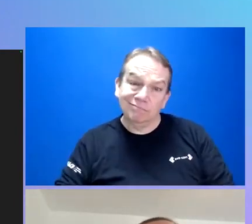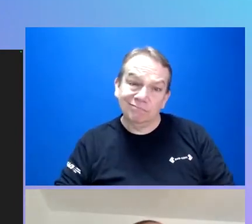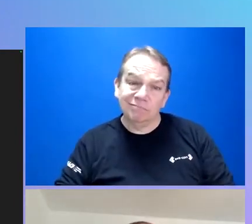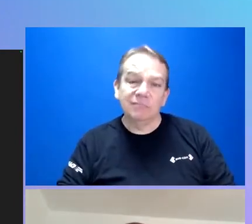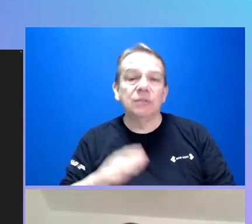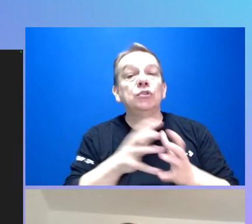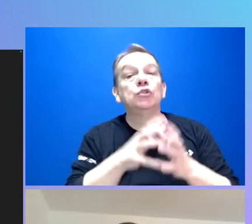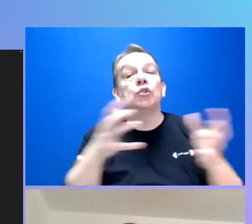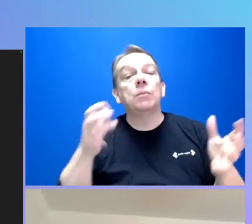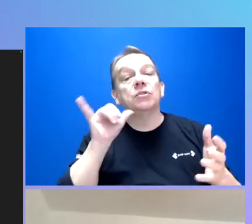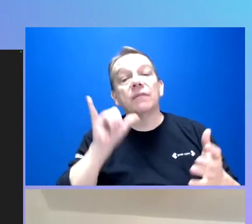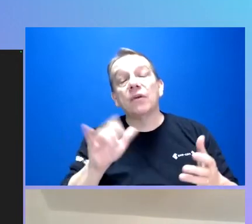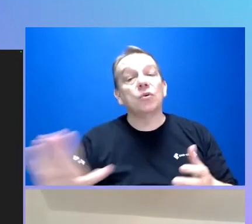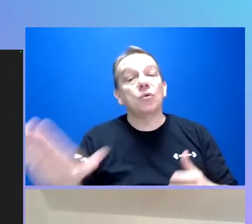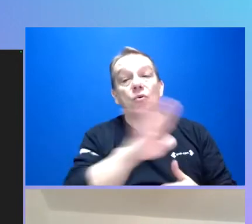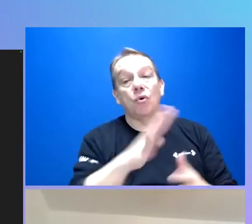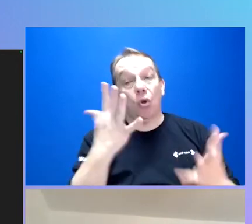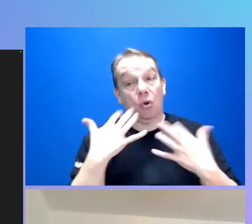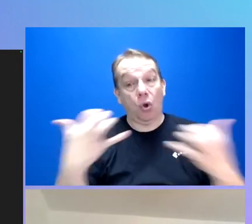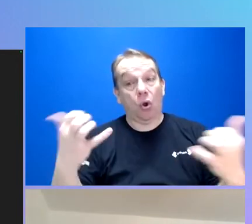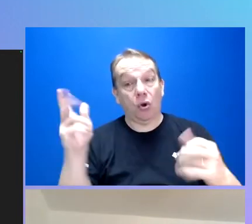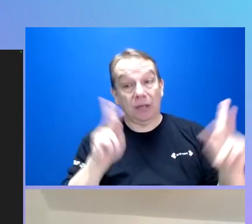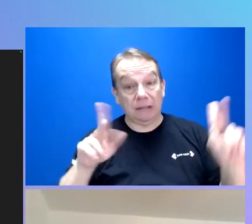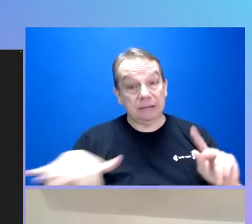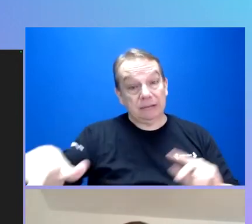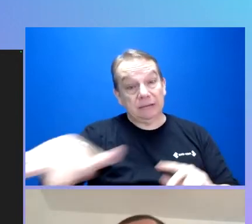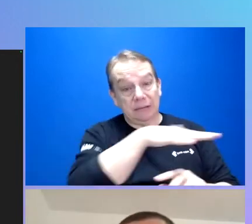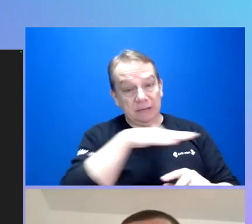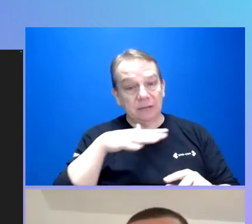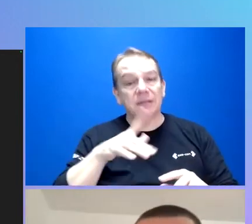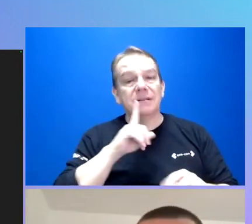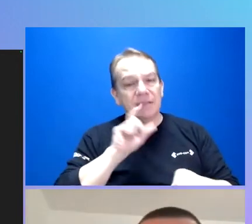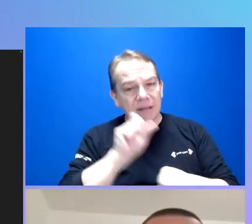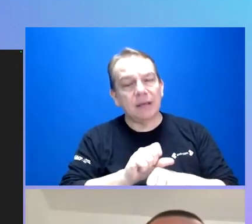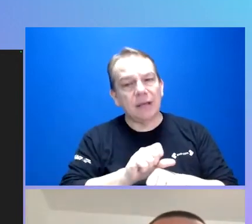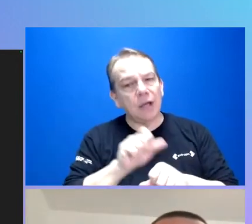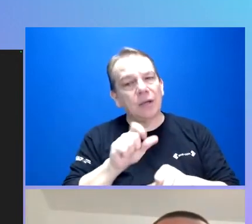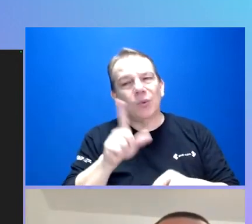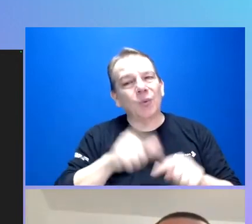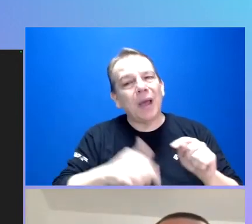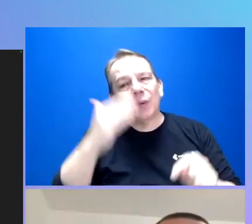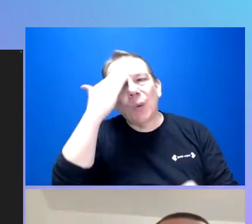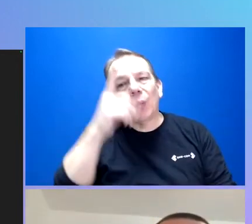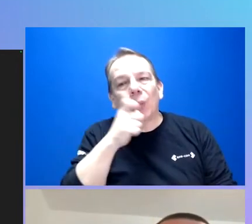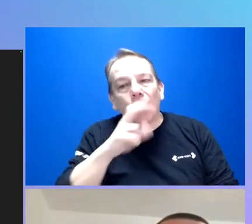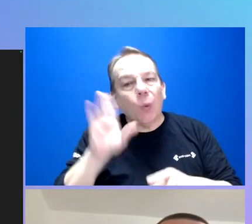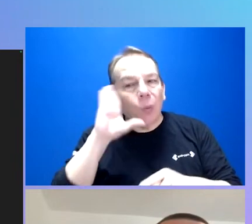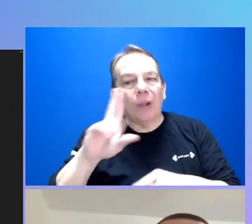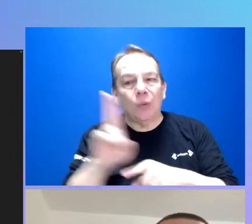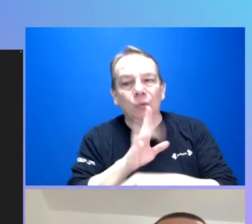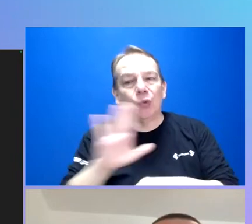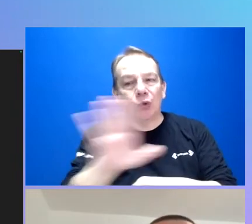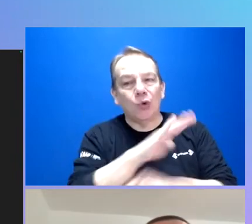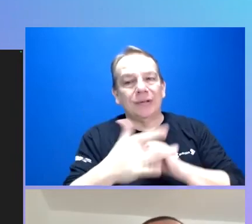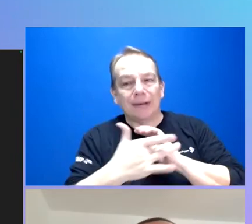So much so that your audience is fundamentally unknowable, meaning your research